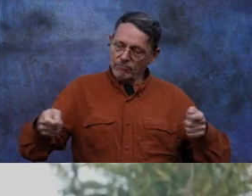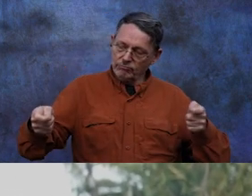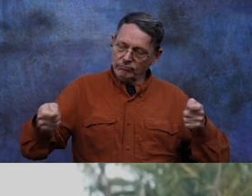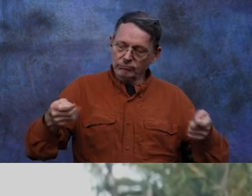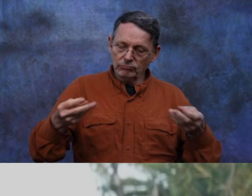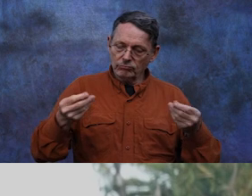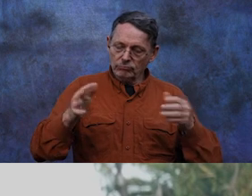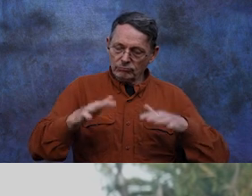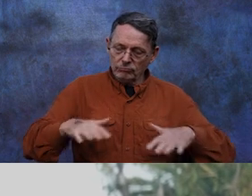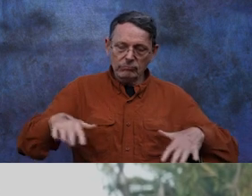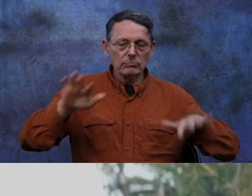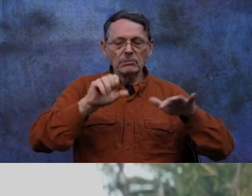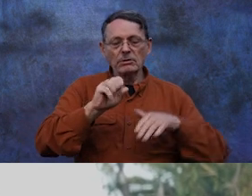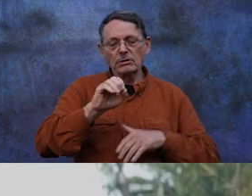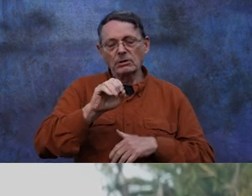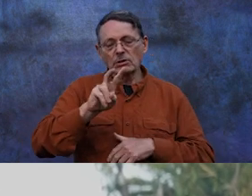and self.